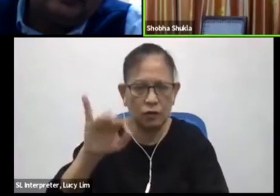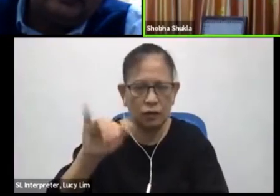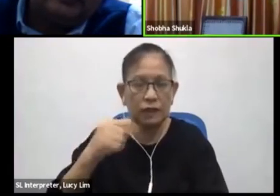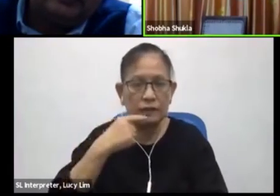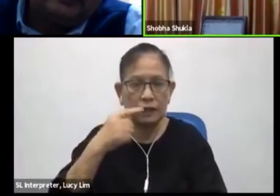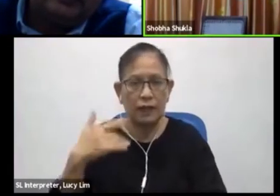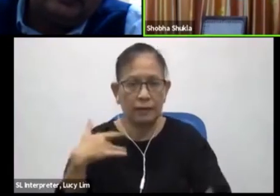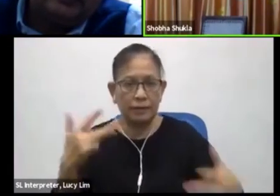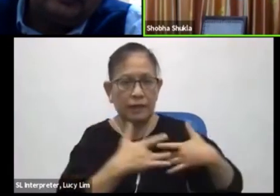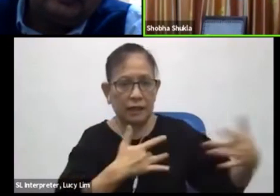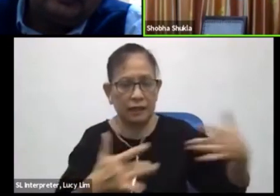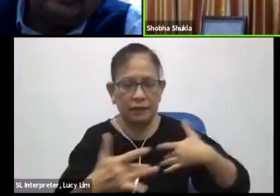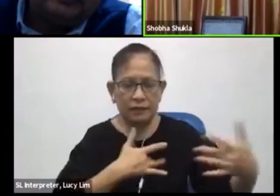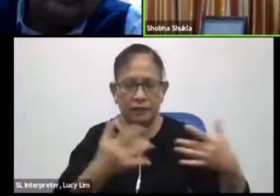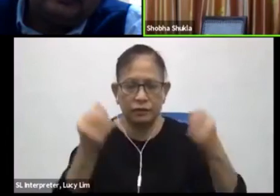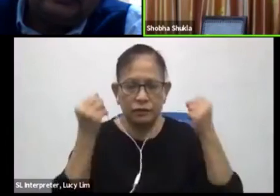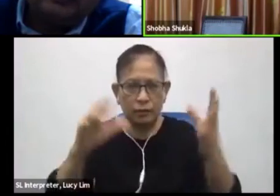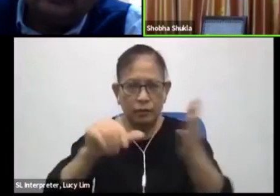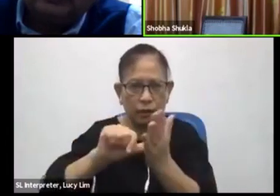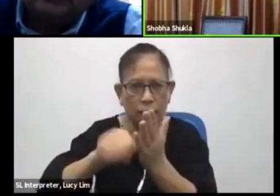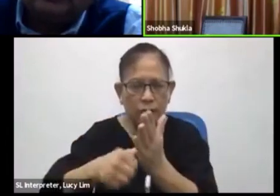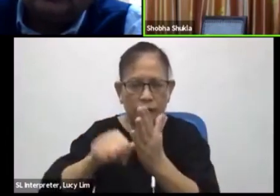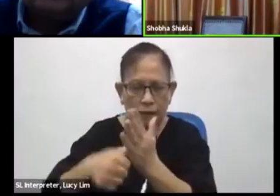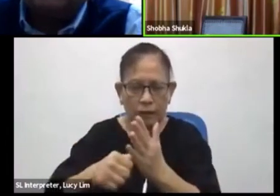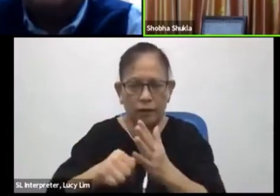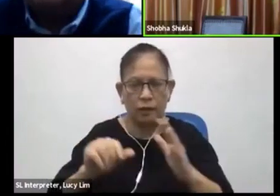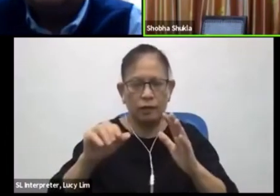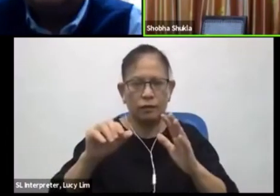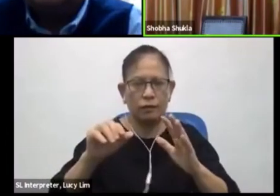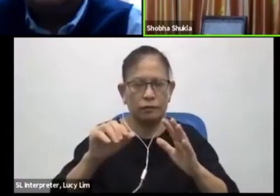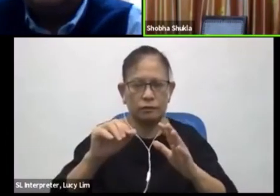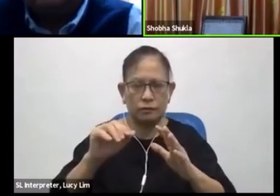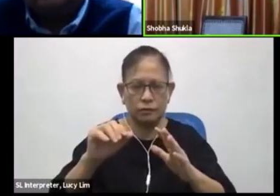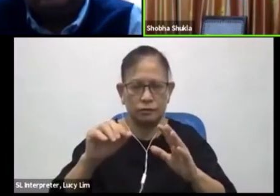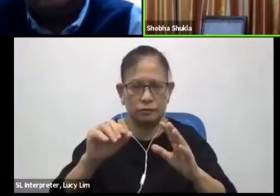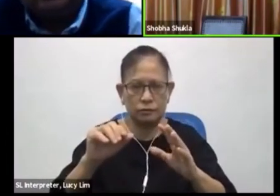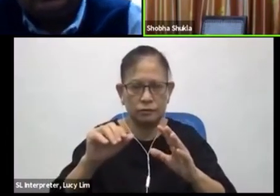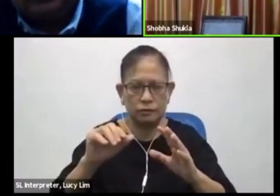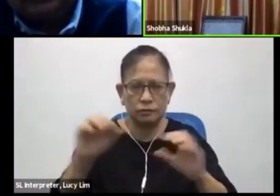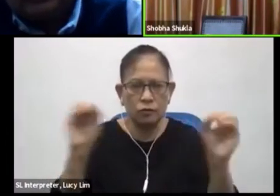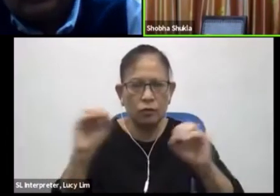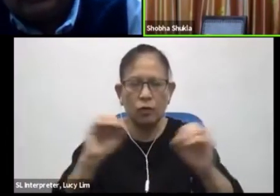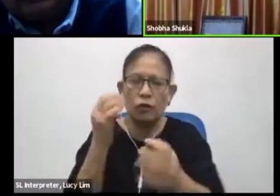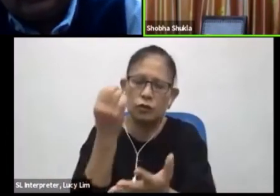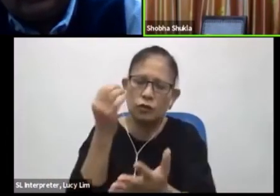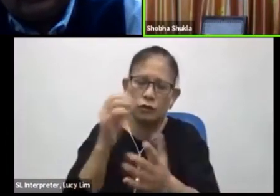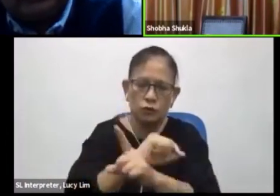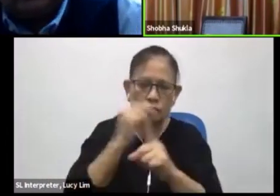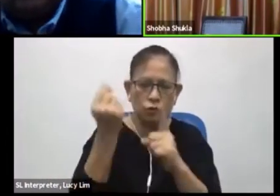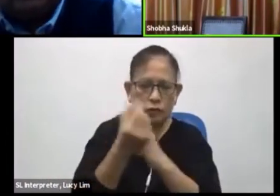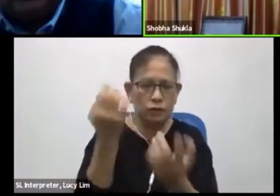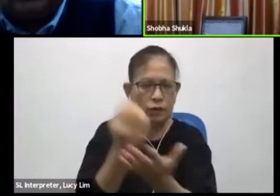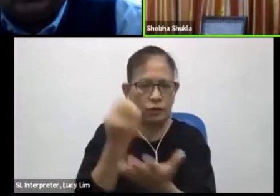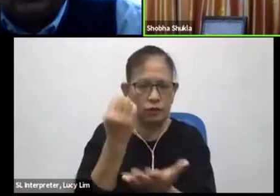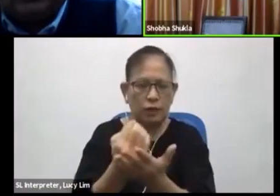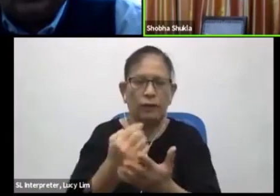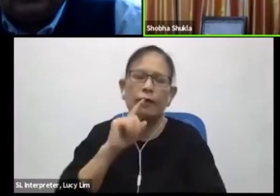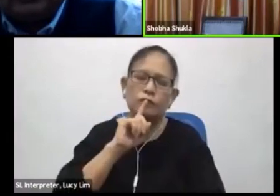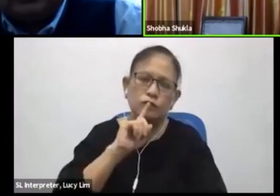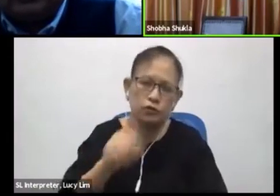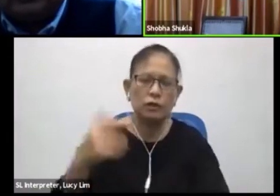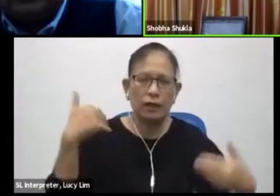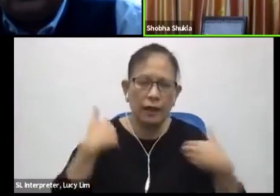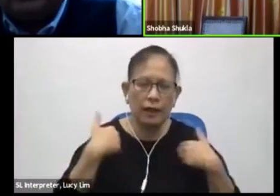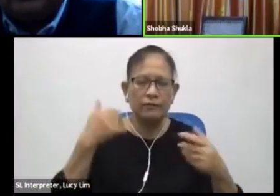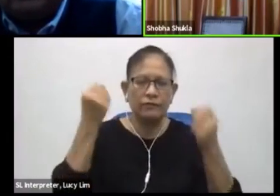that there is so much of your emphasis on low socioeconomic background. I'm sure we will have similar feedback from most backgrounds. And